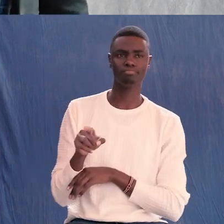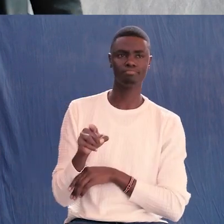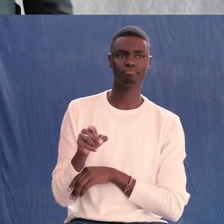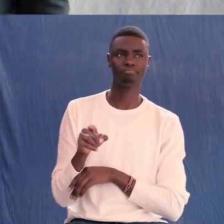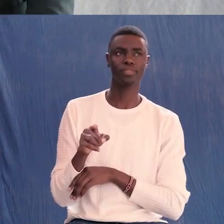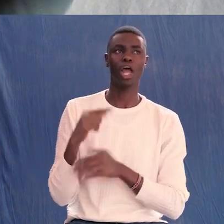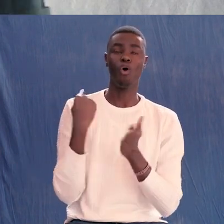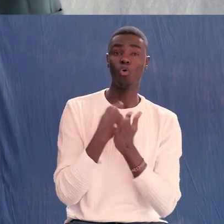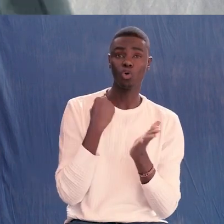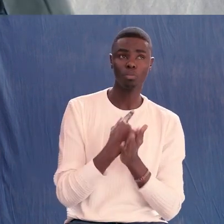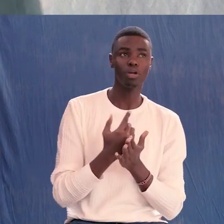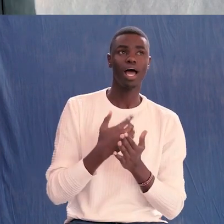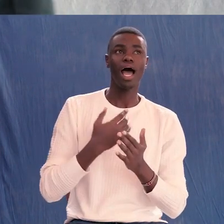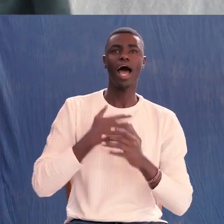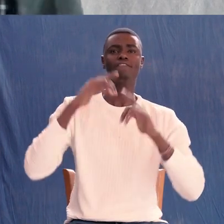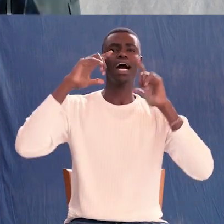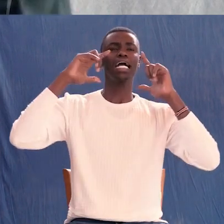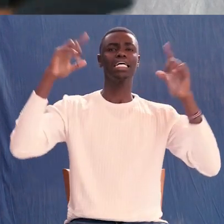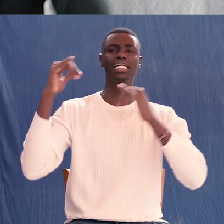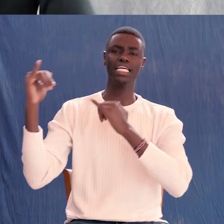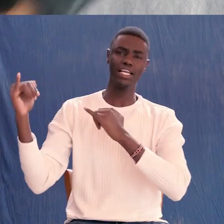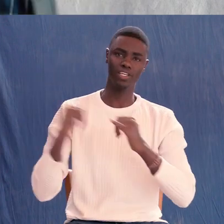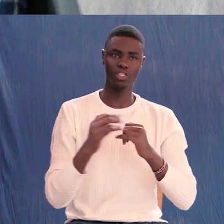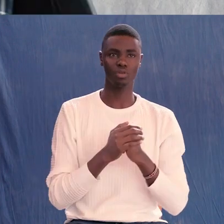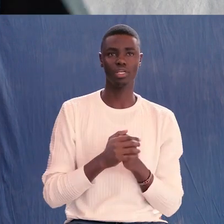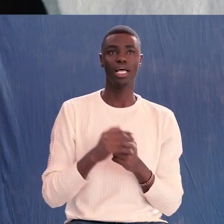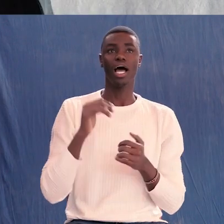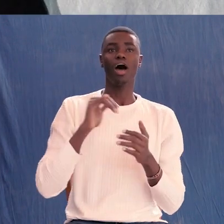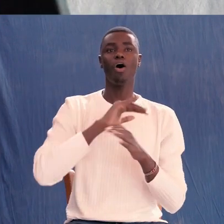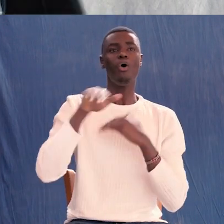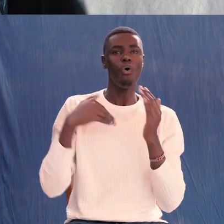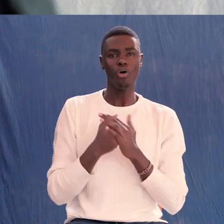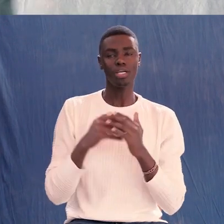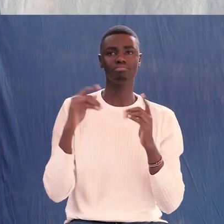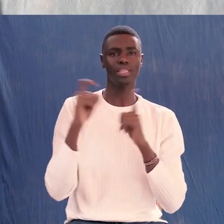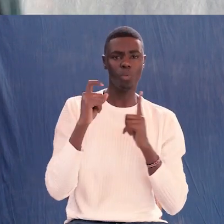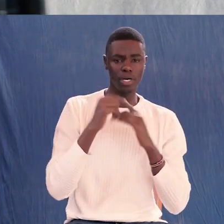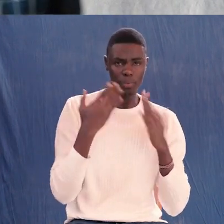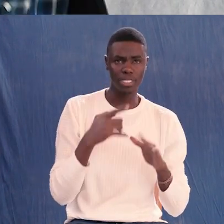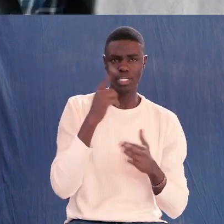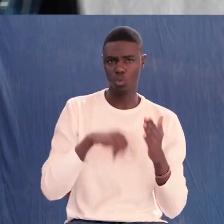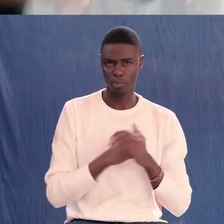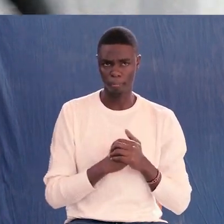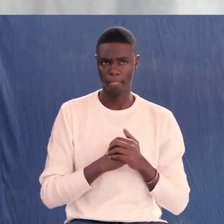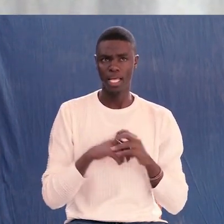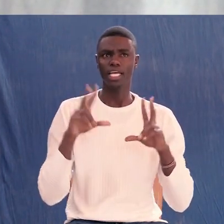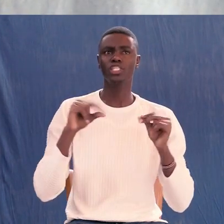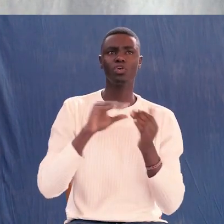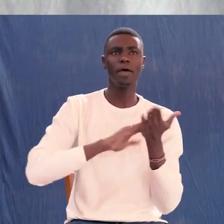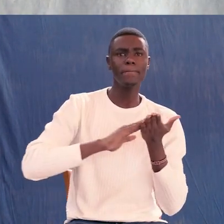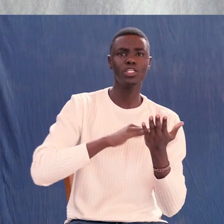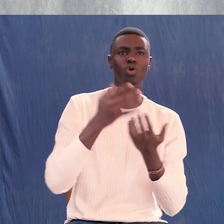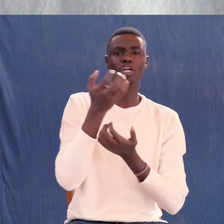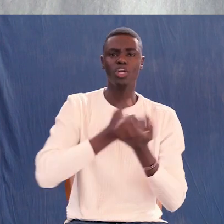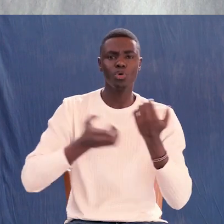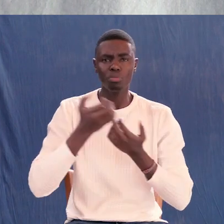The gospel is this great invitation that has gone throughout all the world and says, it's not based on your economics.